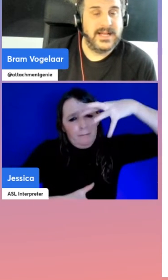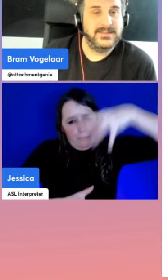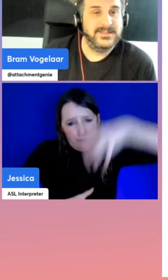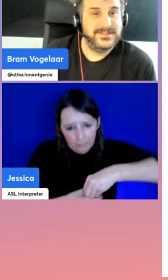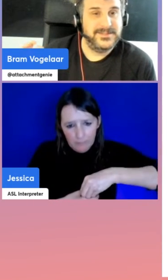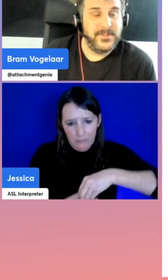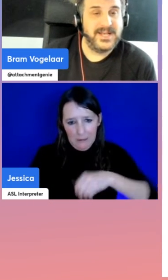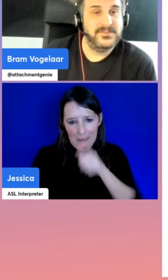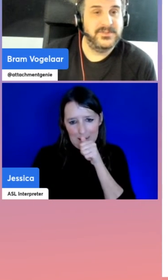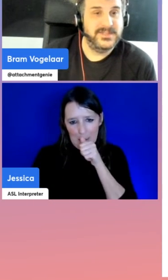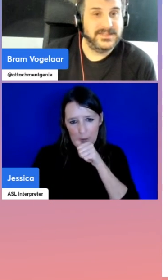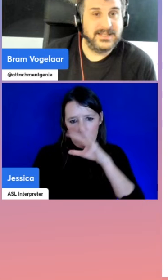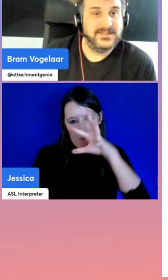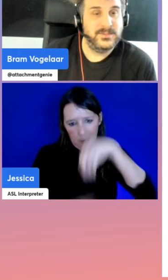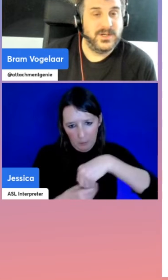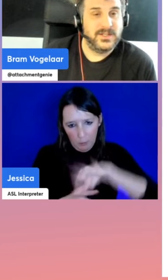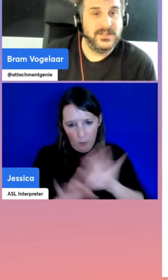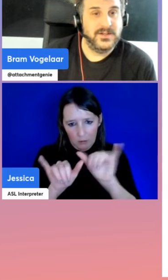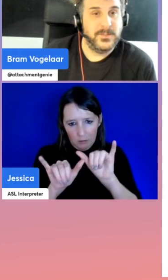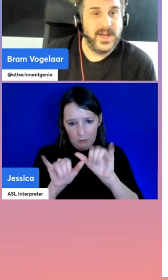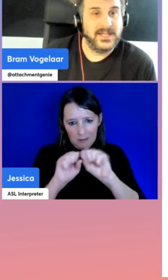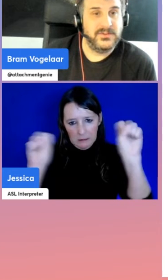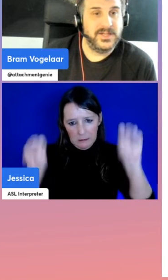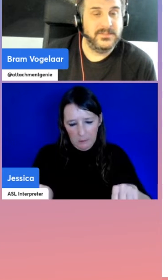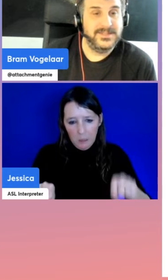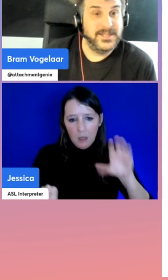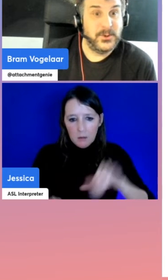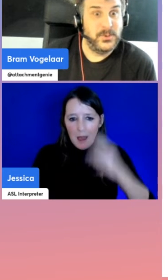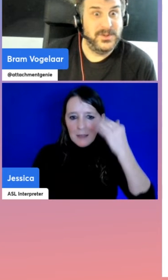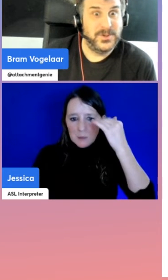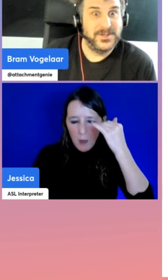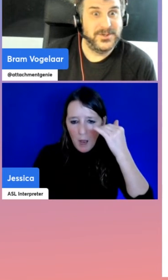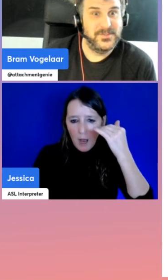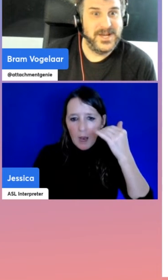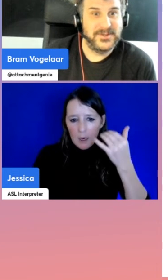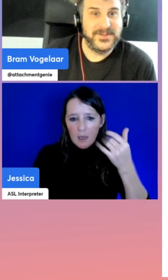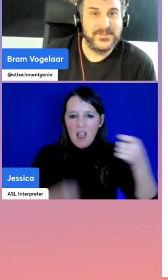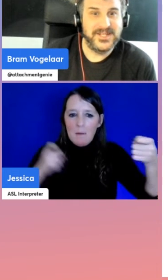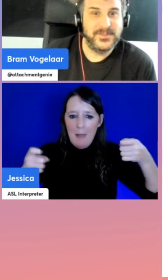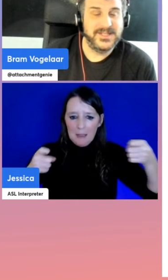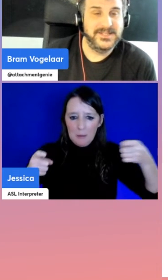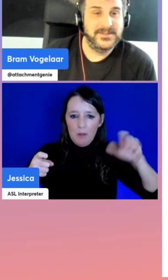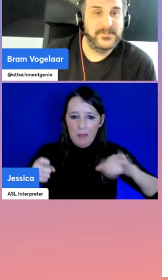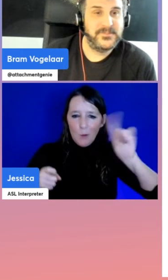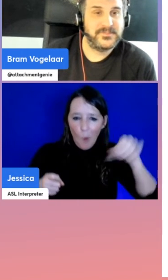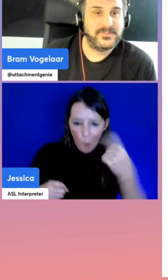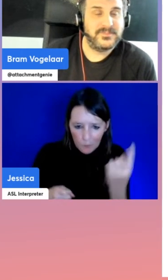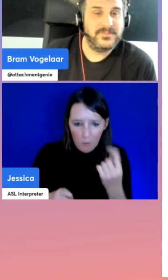So that's the management region. That's the one you're going to manually, this is the only one you're going to manually